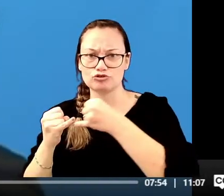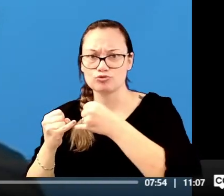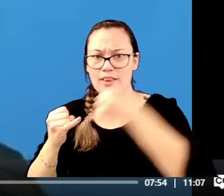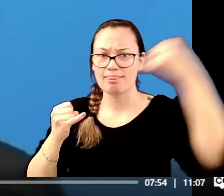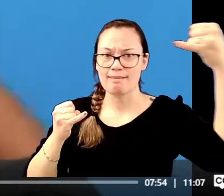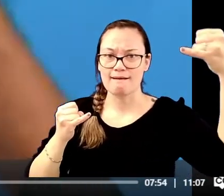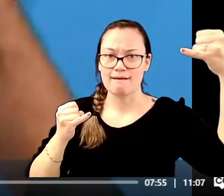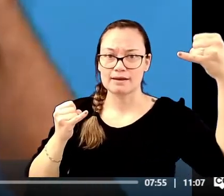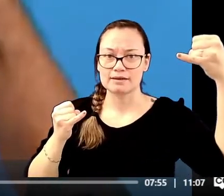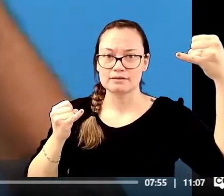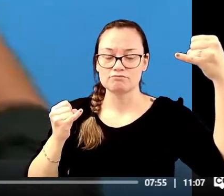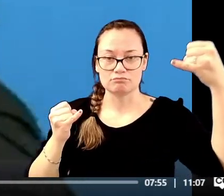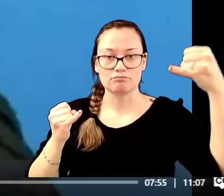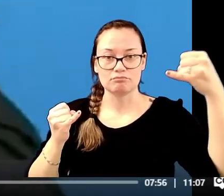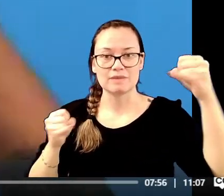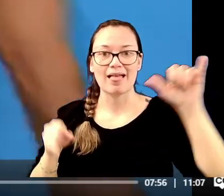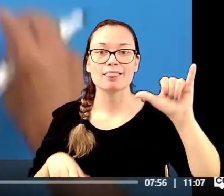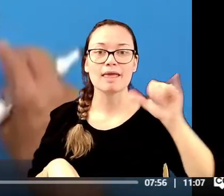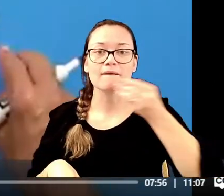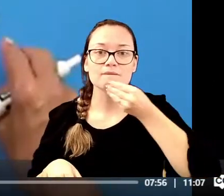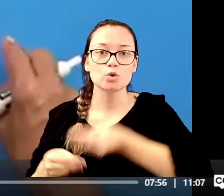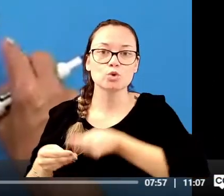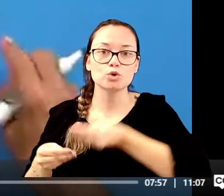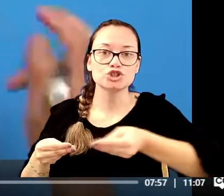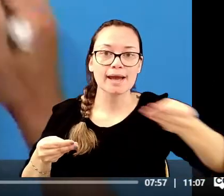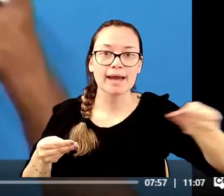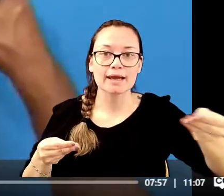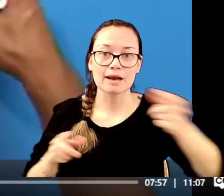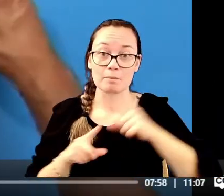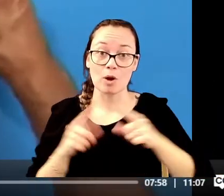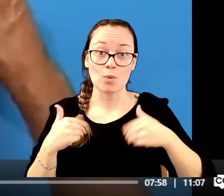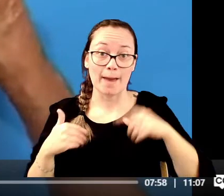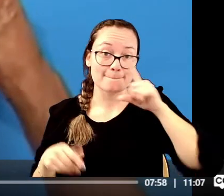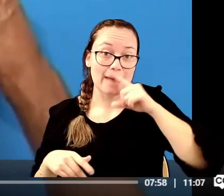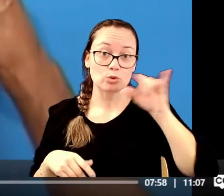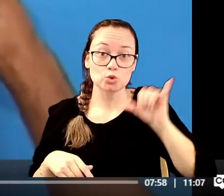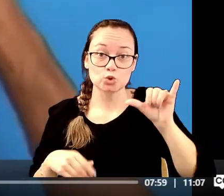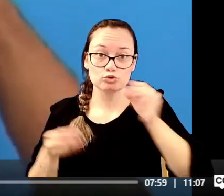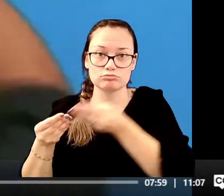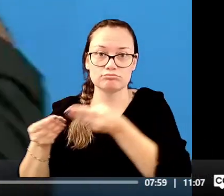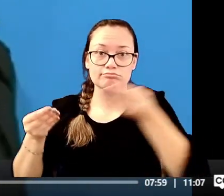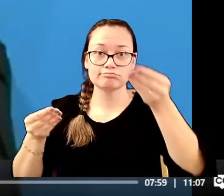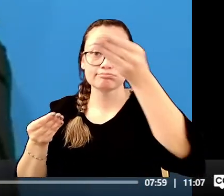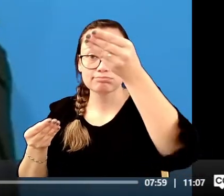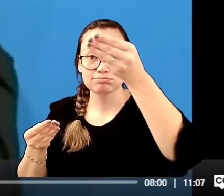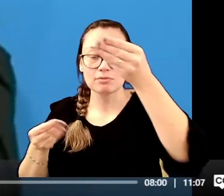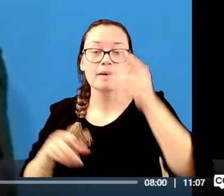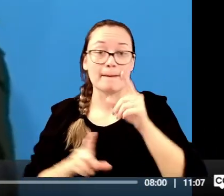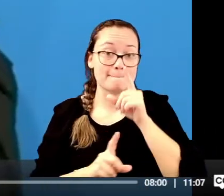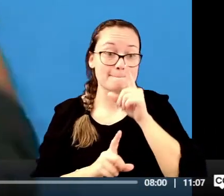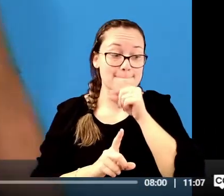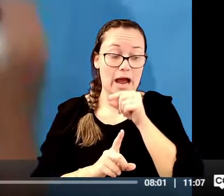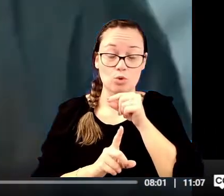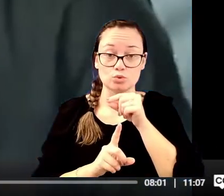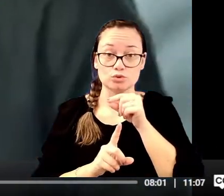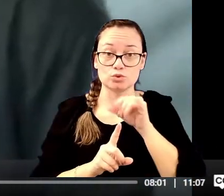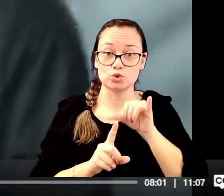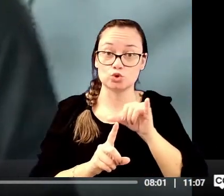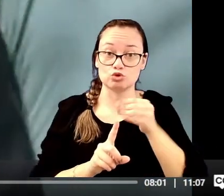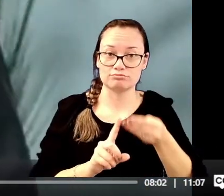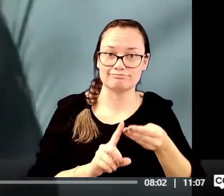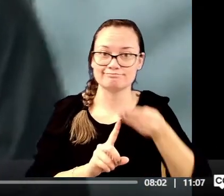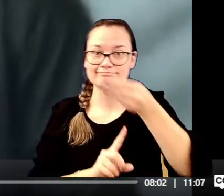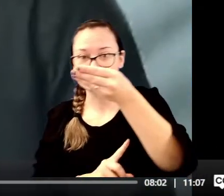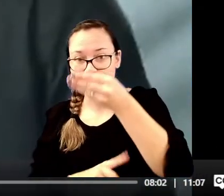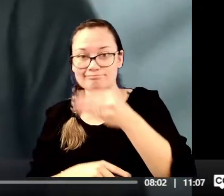food chain: grass, rabbit, hawk. But now we introduce another organism. This mouse will also occasionally be eaten by the hawk, and